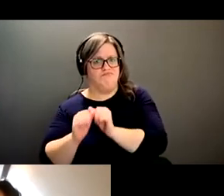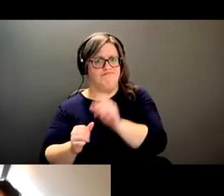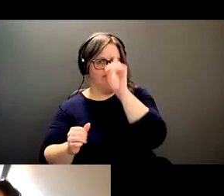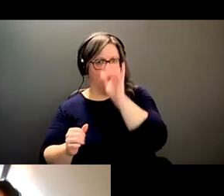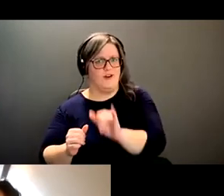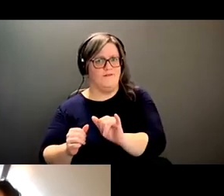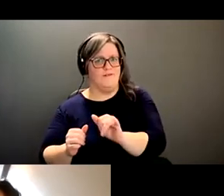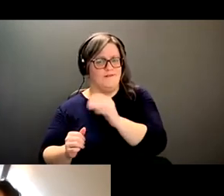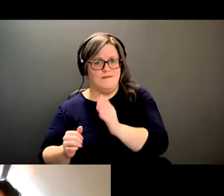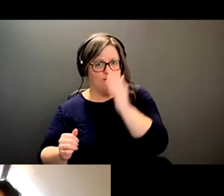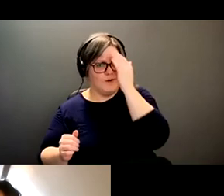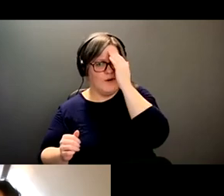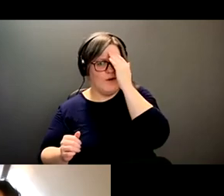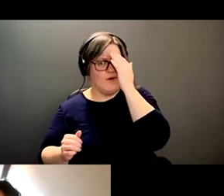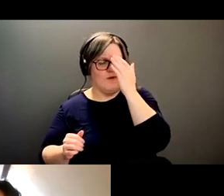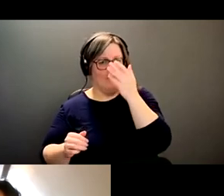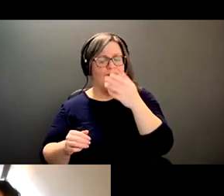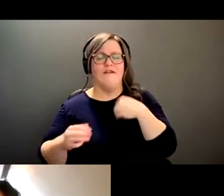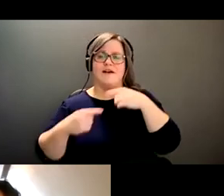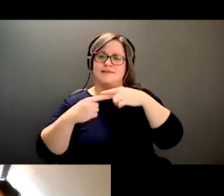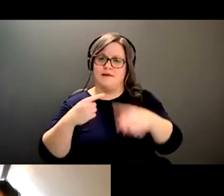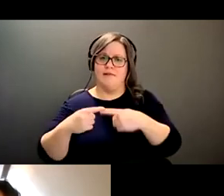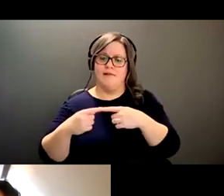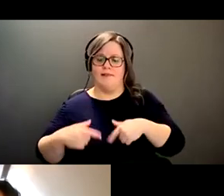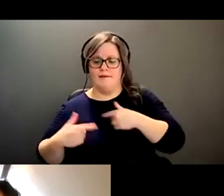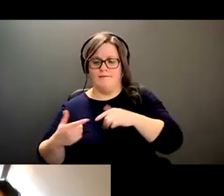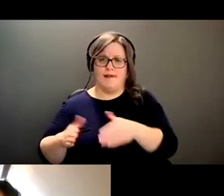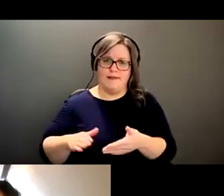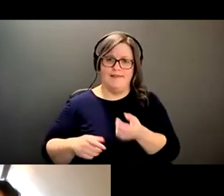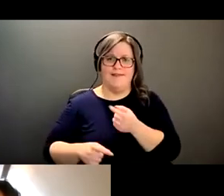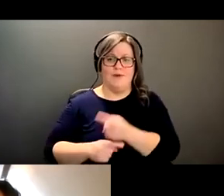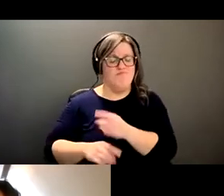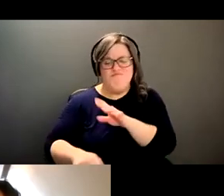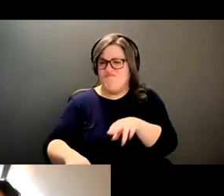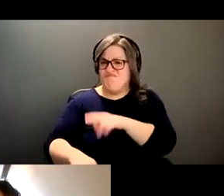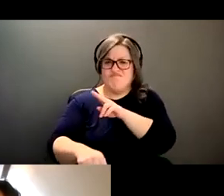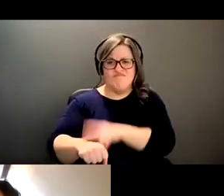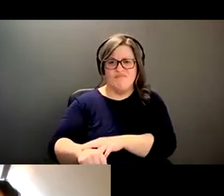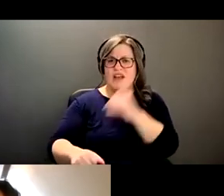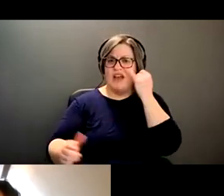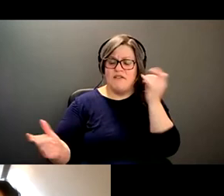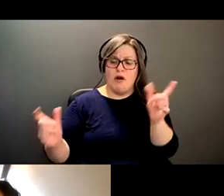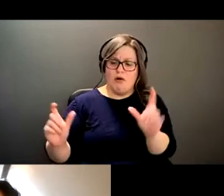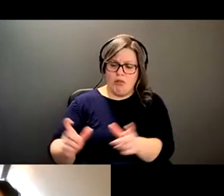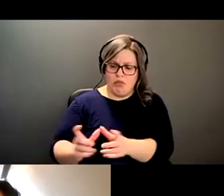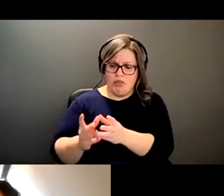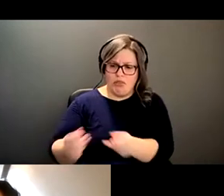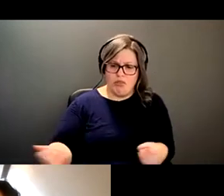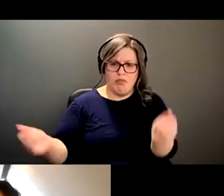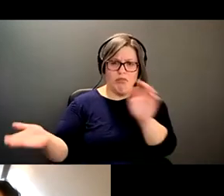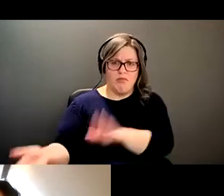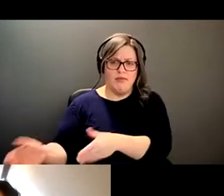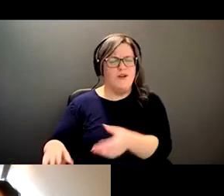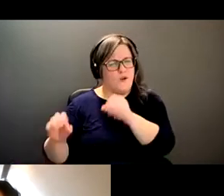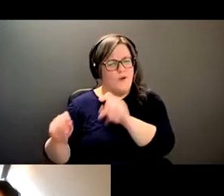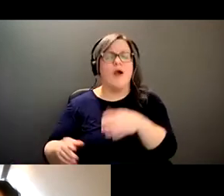you know, the cycle of life and death with artists and spaces is natural, and it's okay. The reason why we called